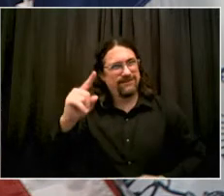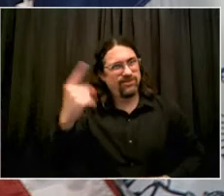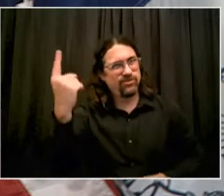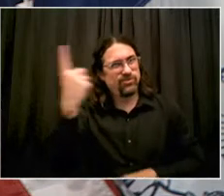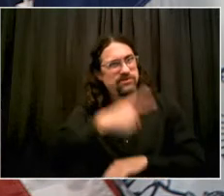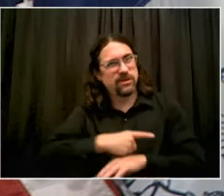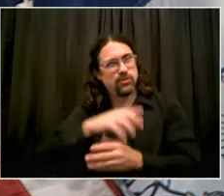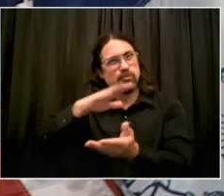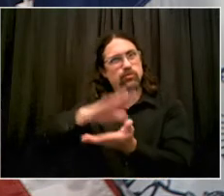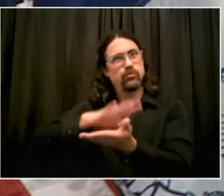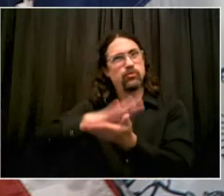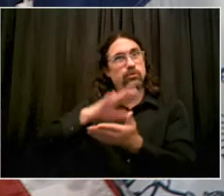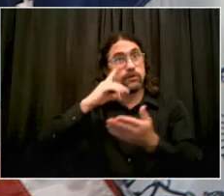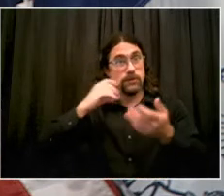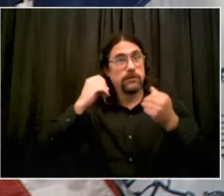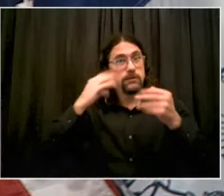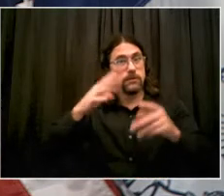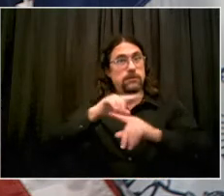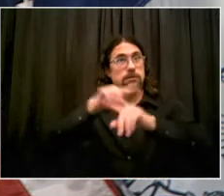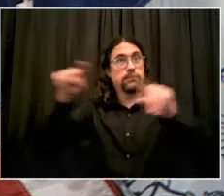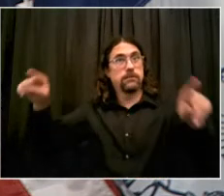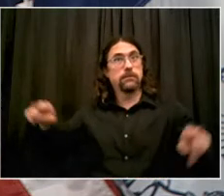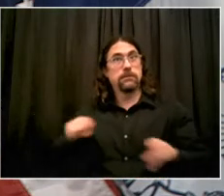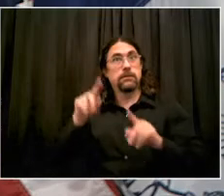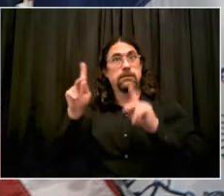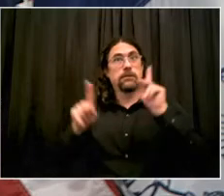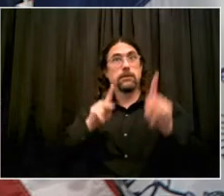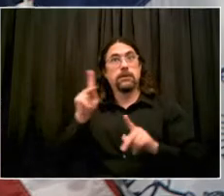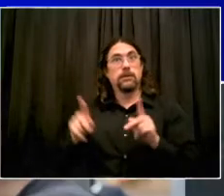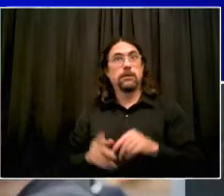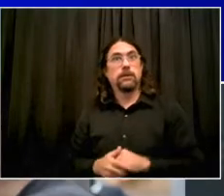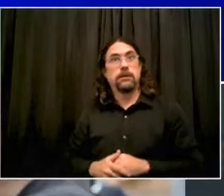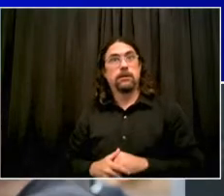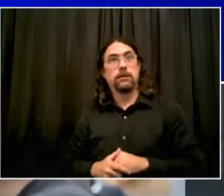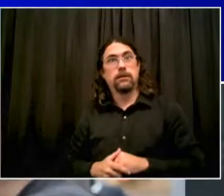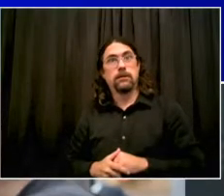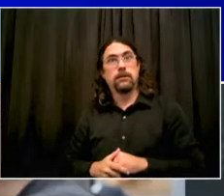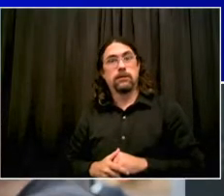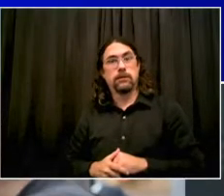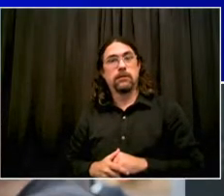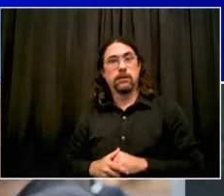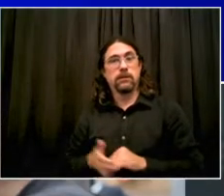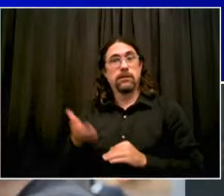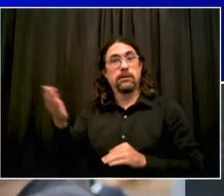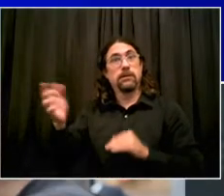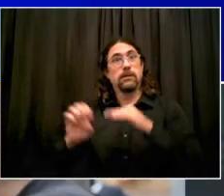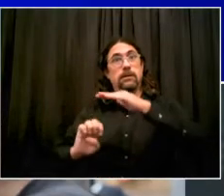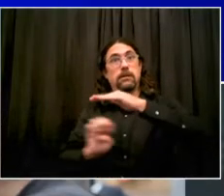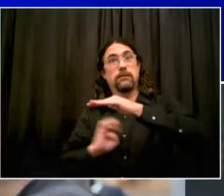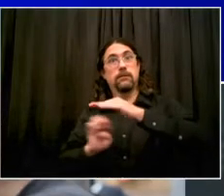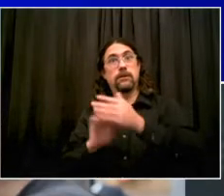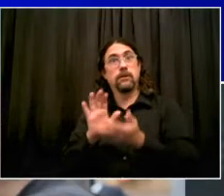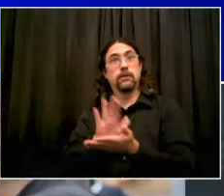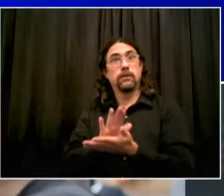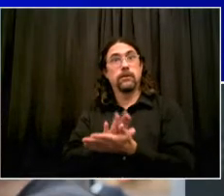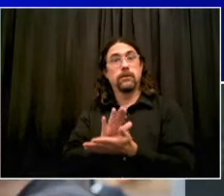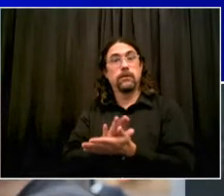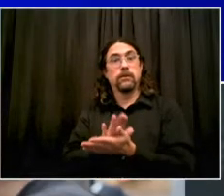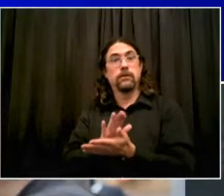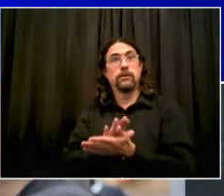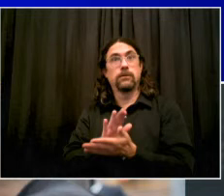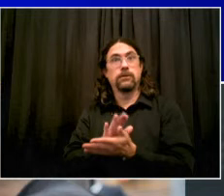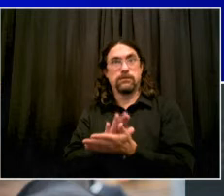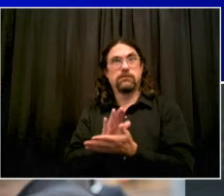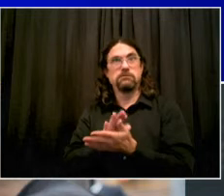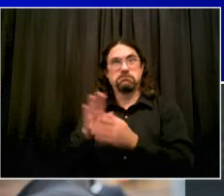K-8 schools. And you see the image today, Chancellor and I were at the Island School, a tremendous school